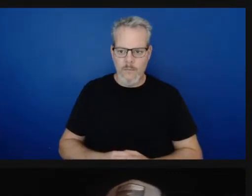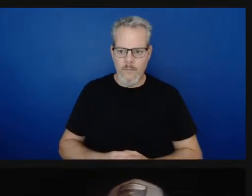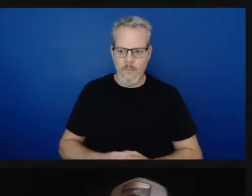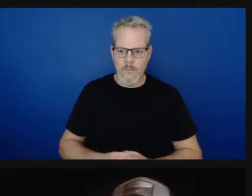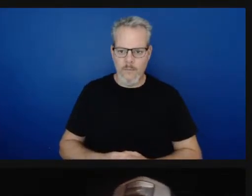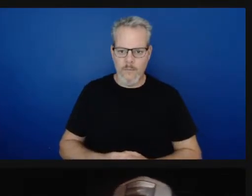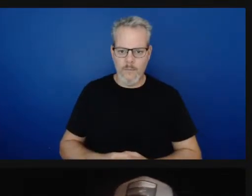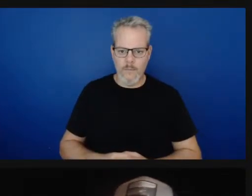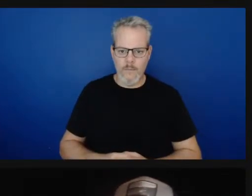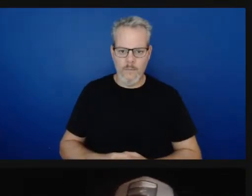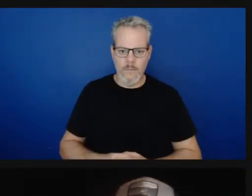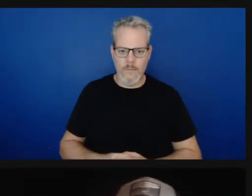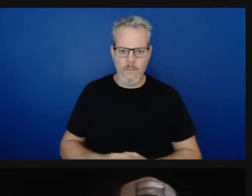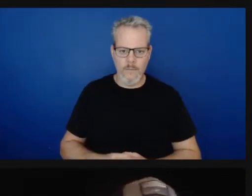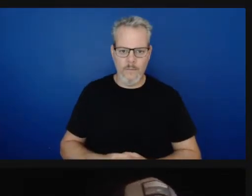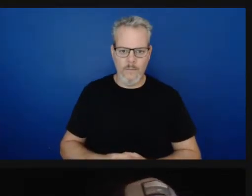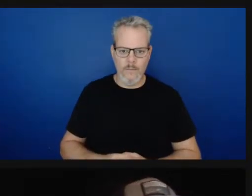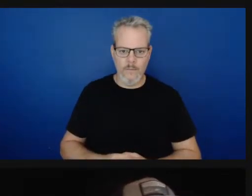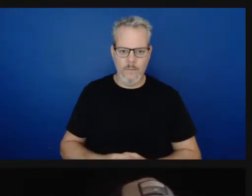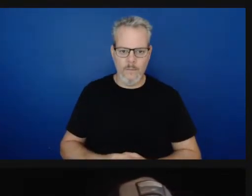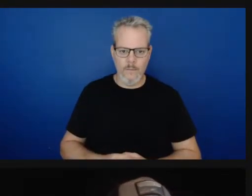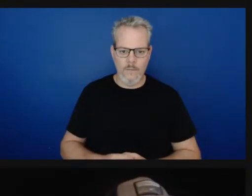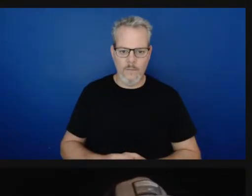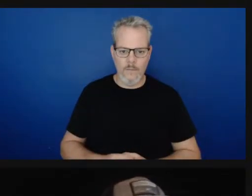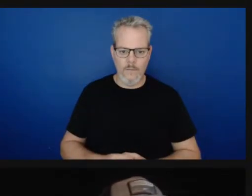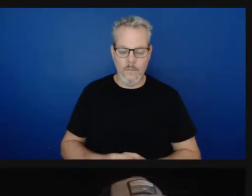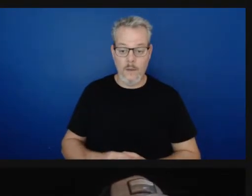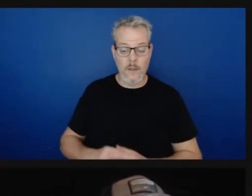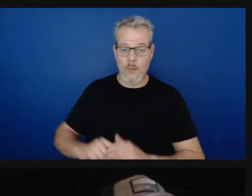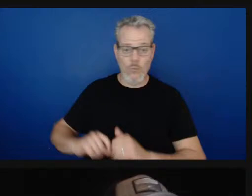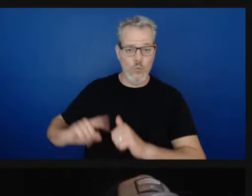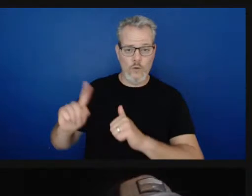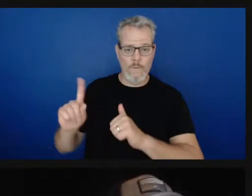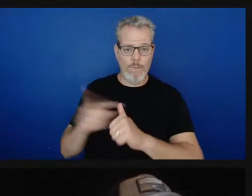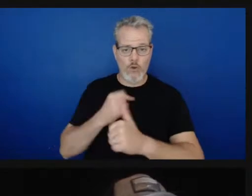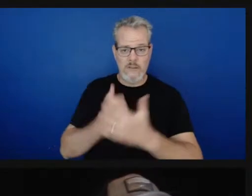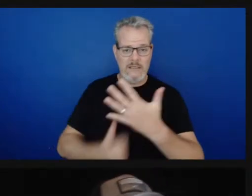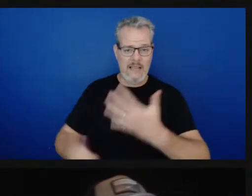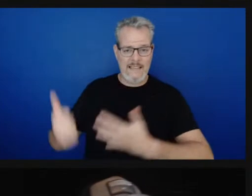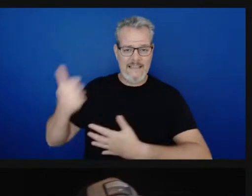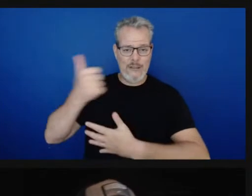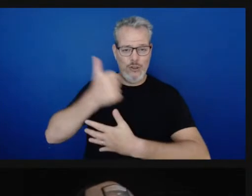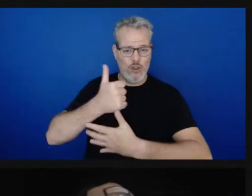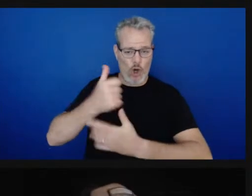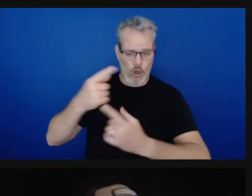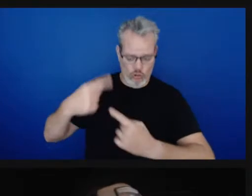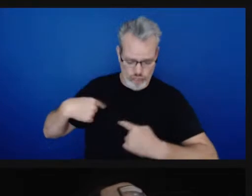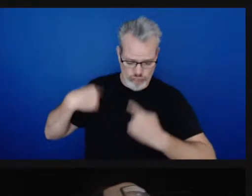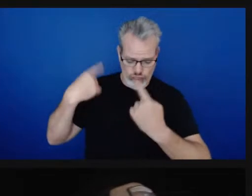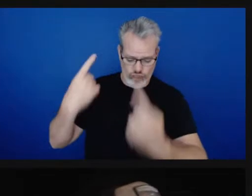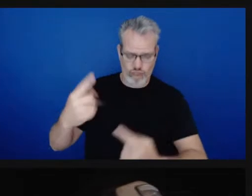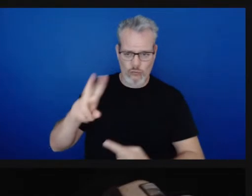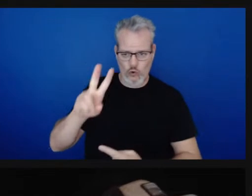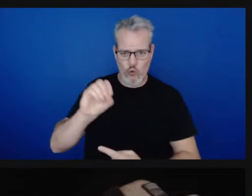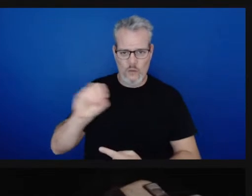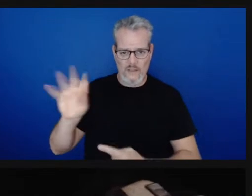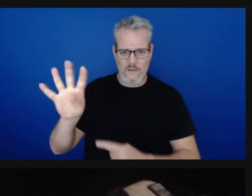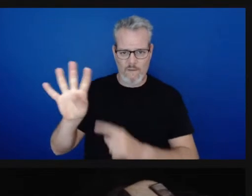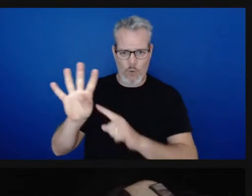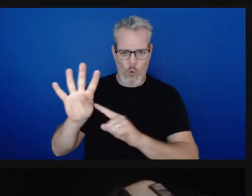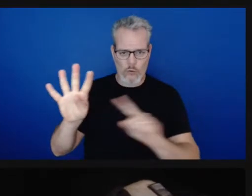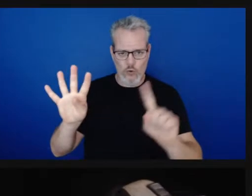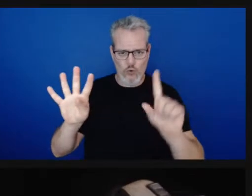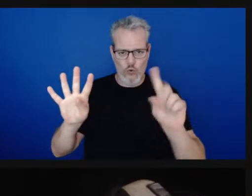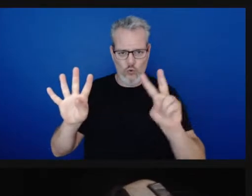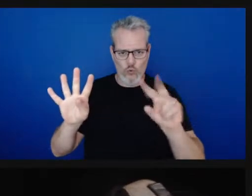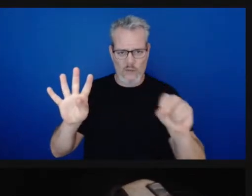He was the first scientist in charge, one of the longest in HVO's history, from 2004 to 15. As a result, he was